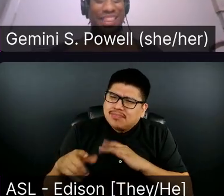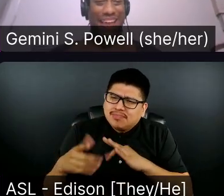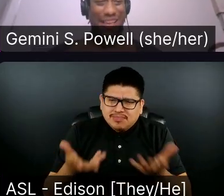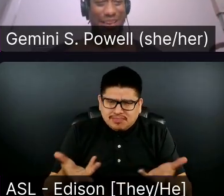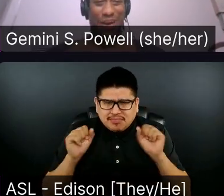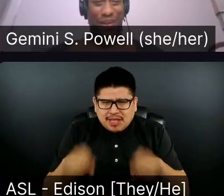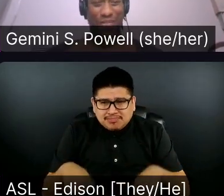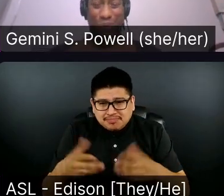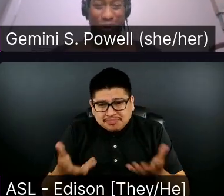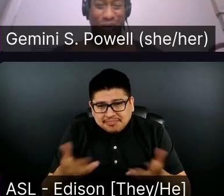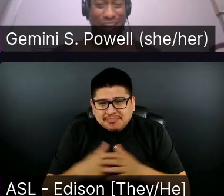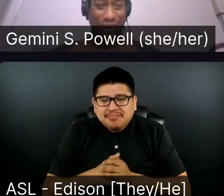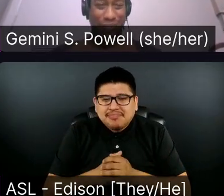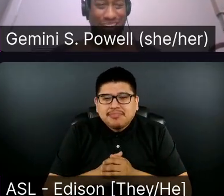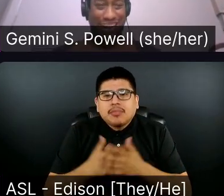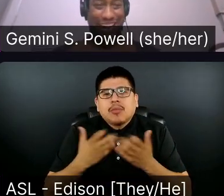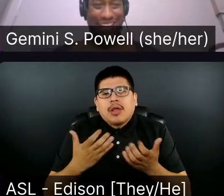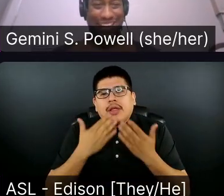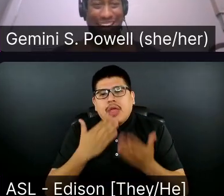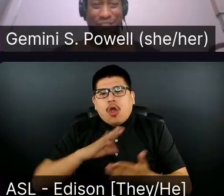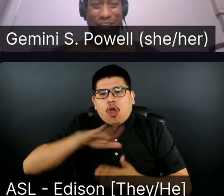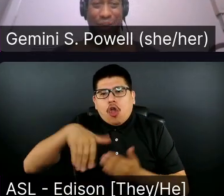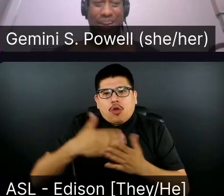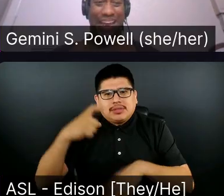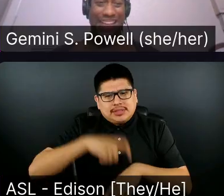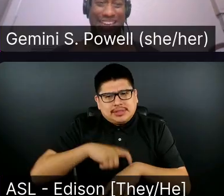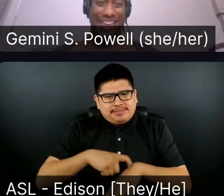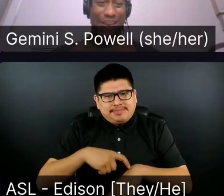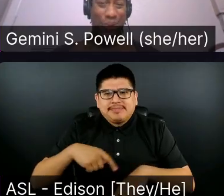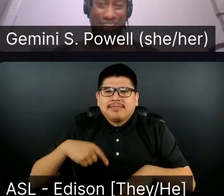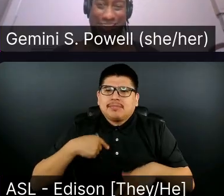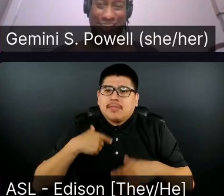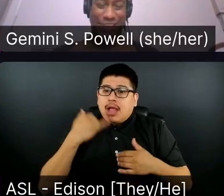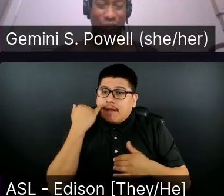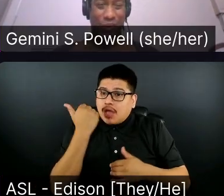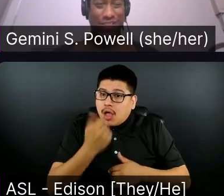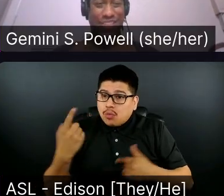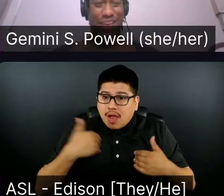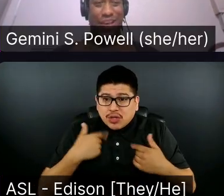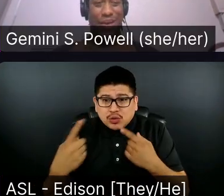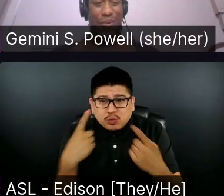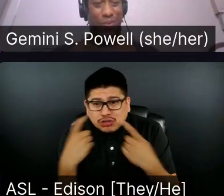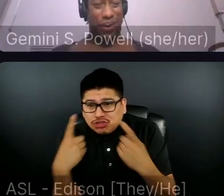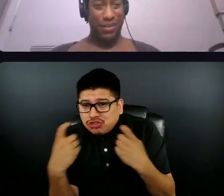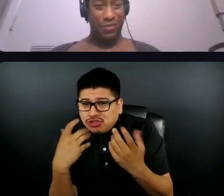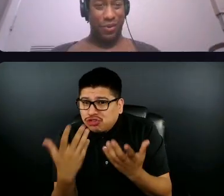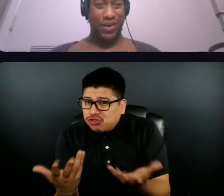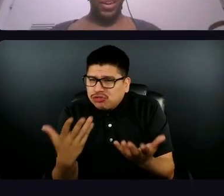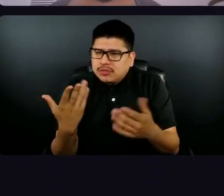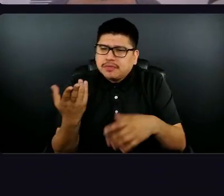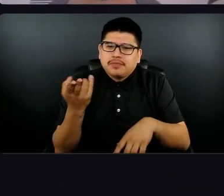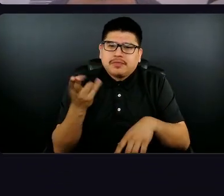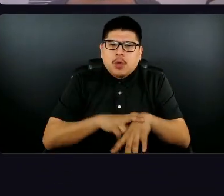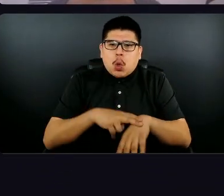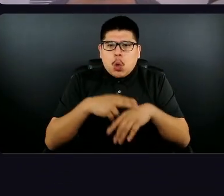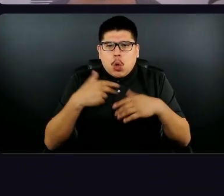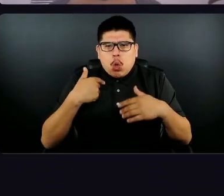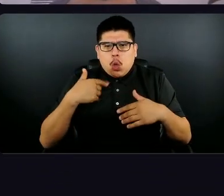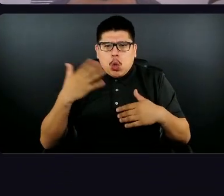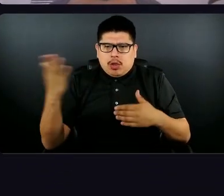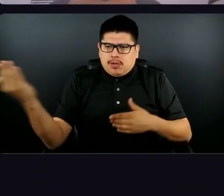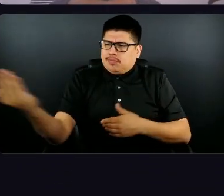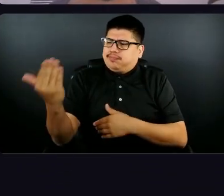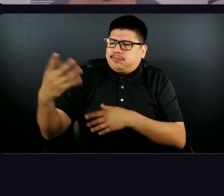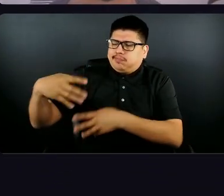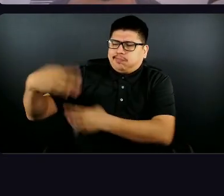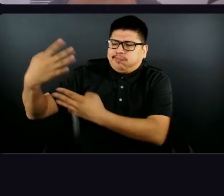I want to thank you all for your time today. If anyone has any questions, of course, we'll bring them forward in the Q&A here